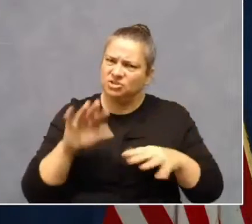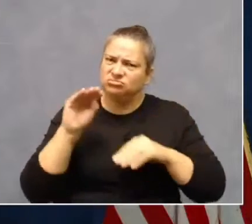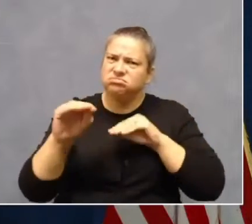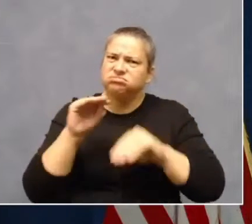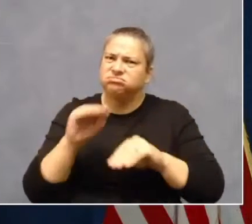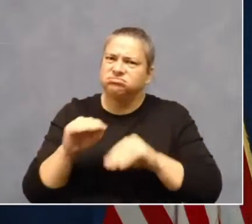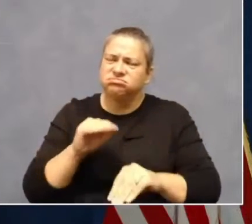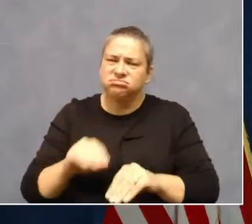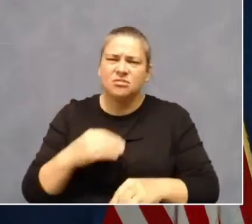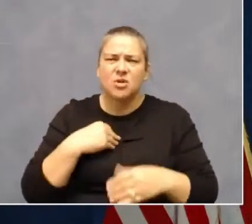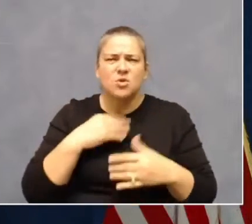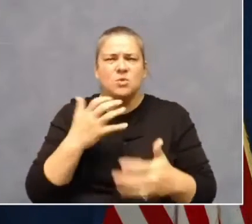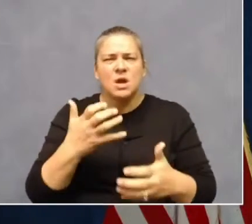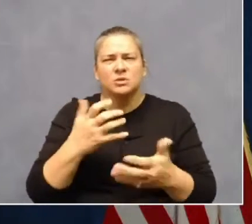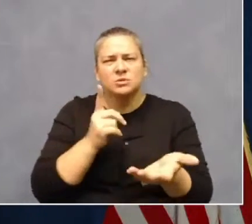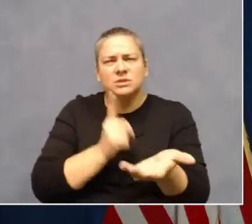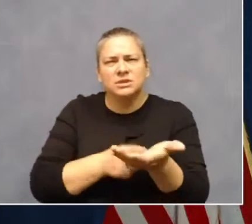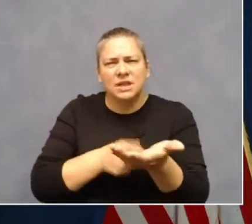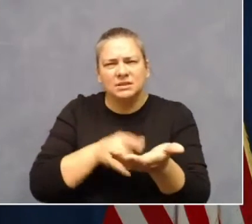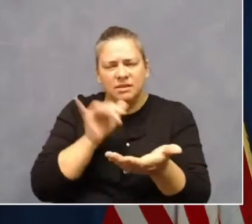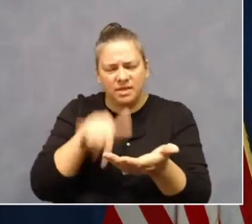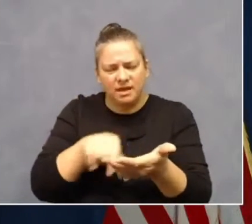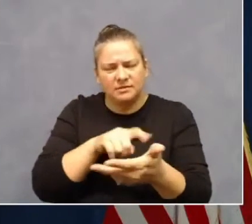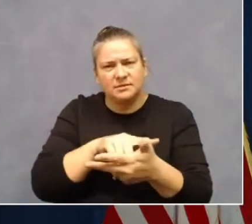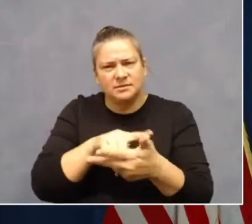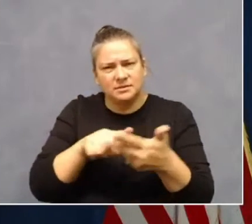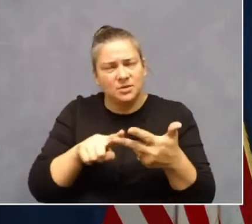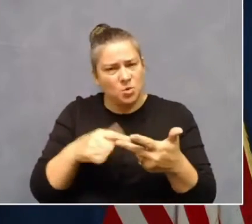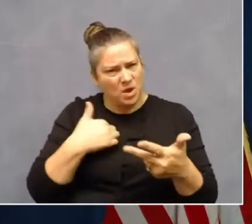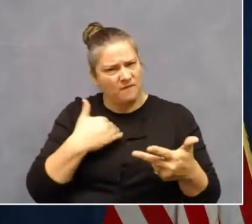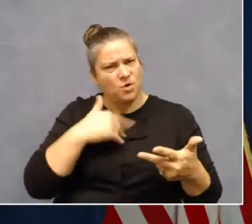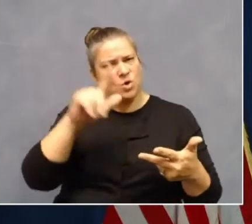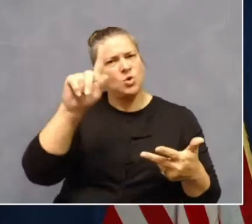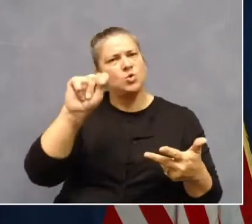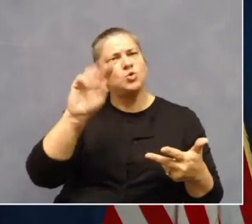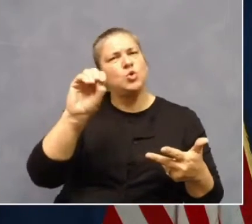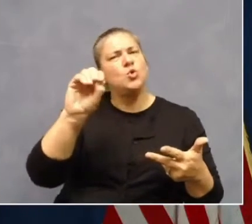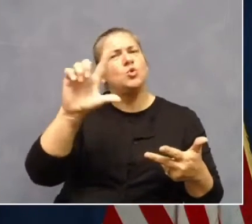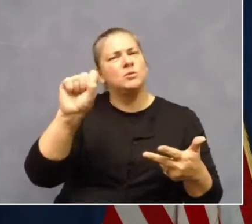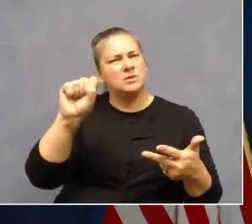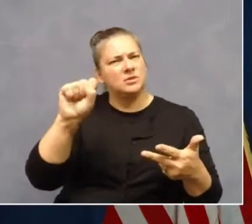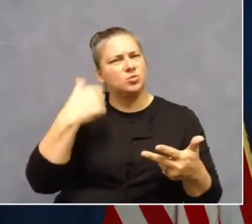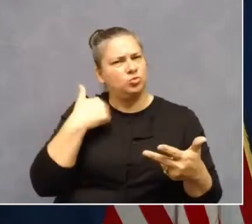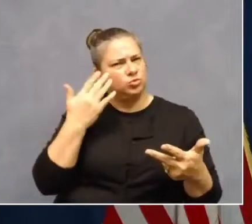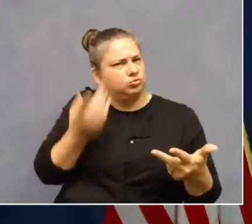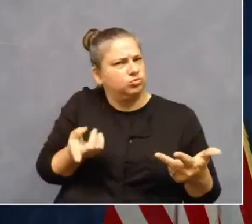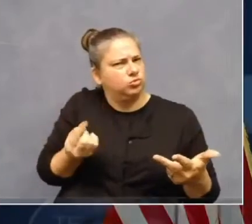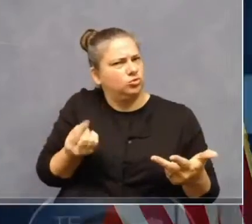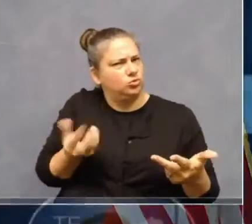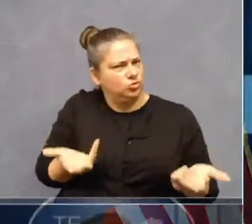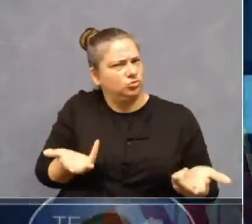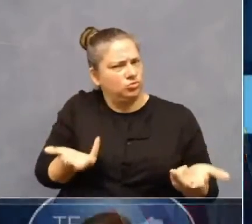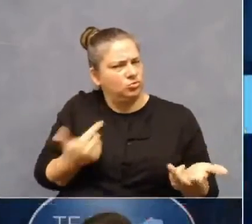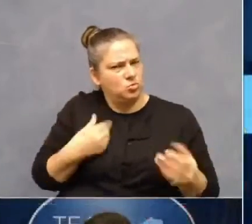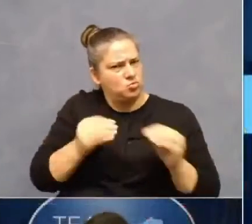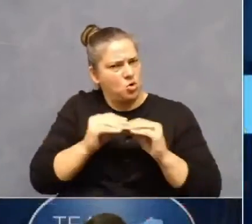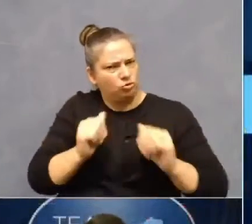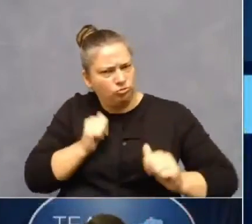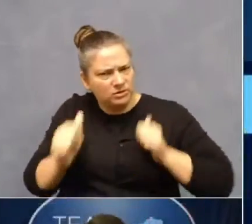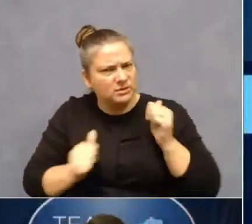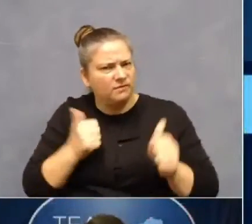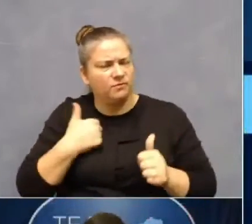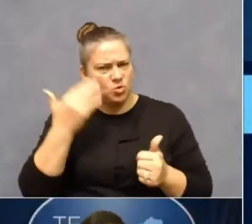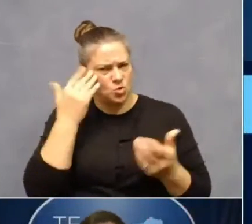because we have more tools in place and more aggressive steps than we have taken than just about any other